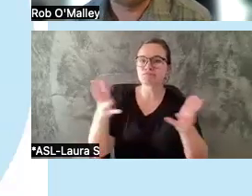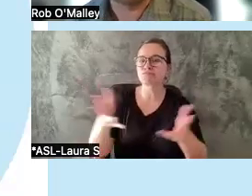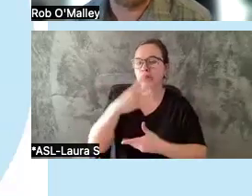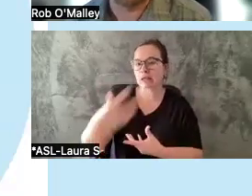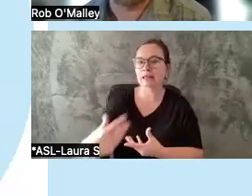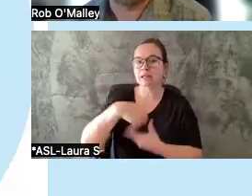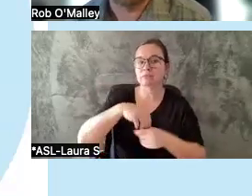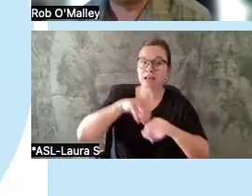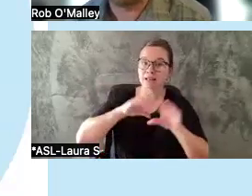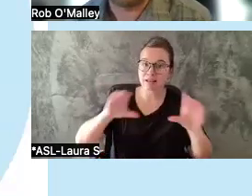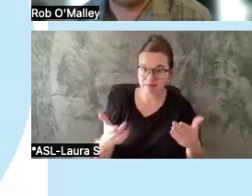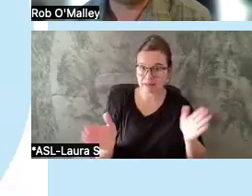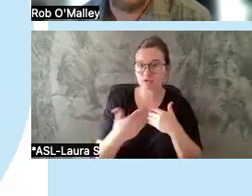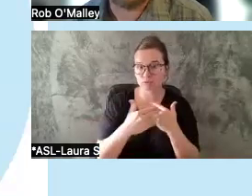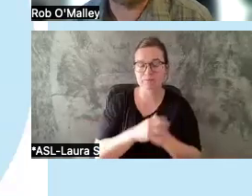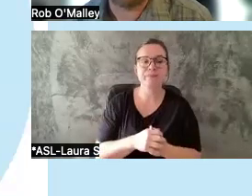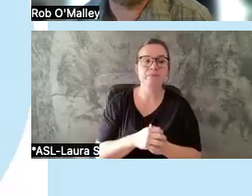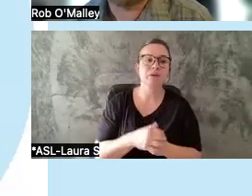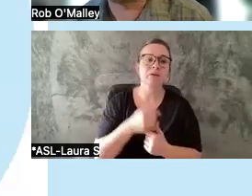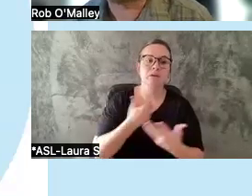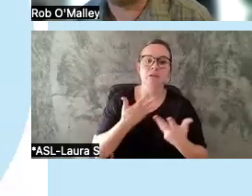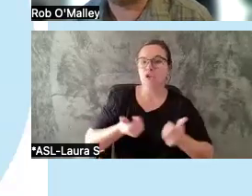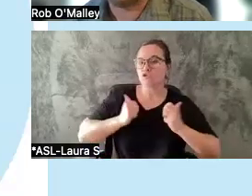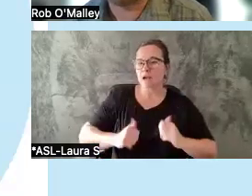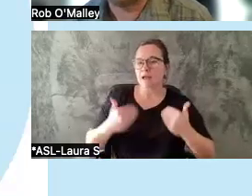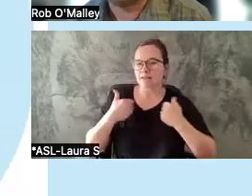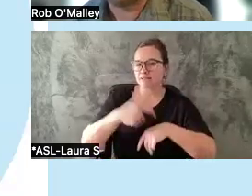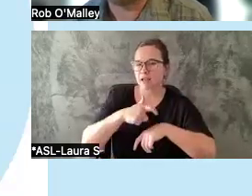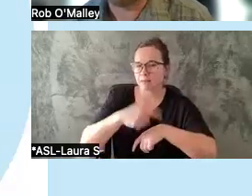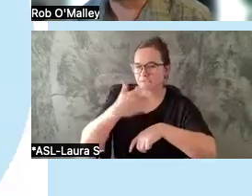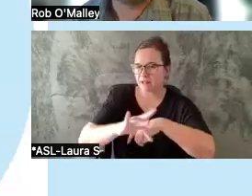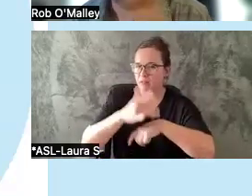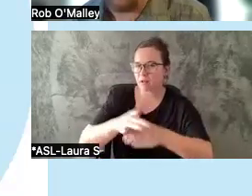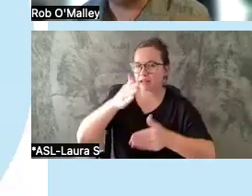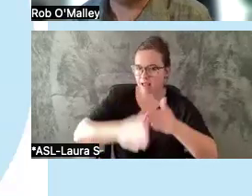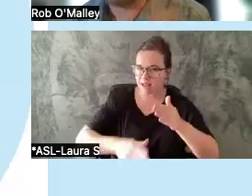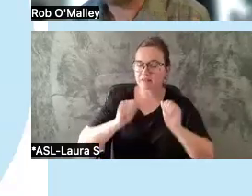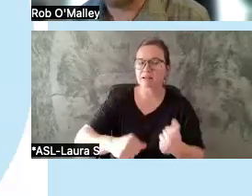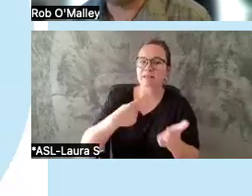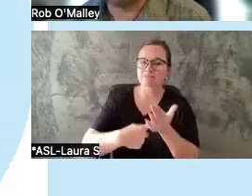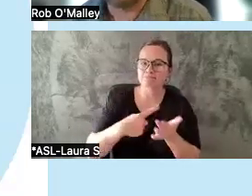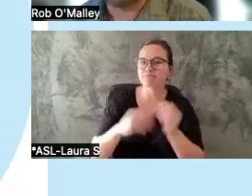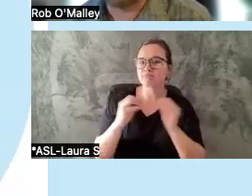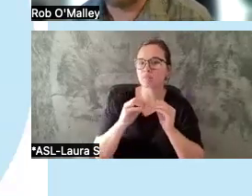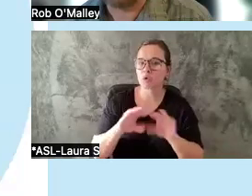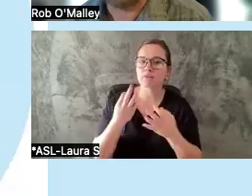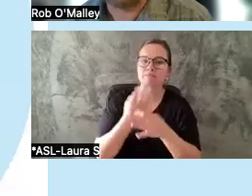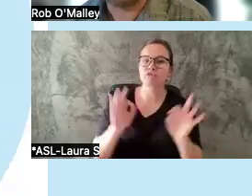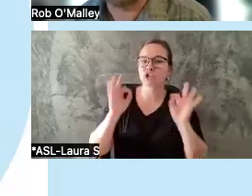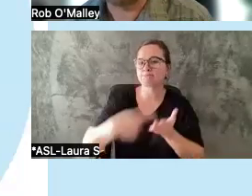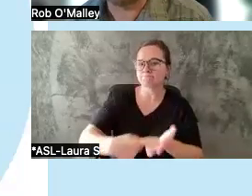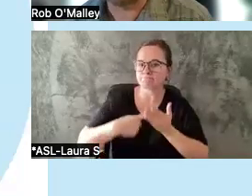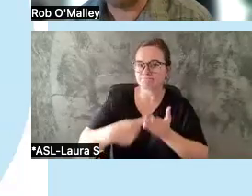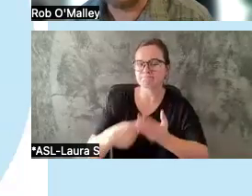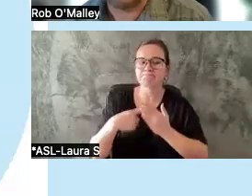engagement contexts. And I have tried to leave time at the end to talk about for more free, open conversation